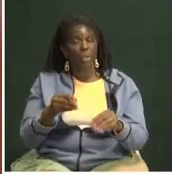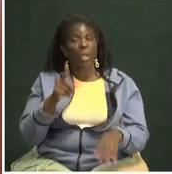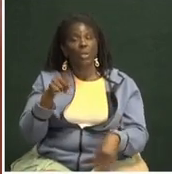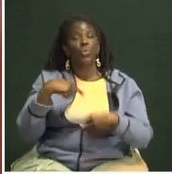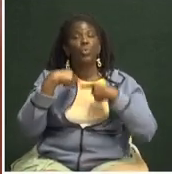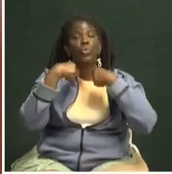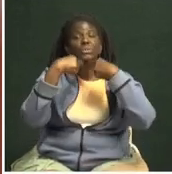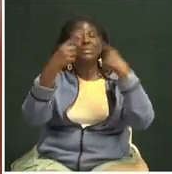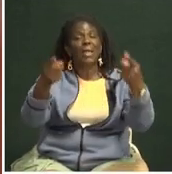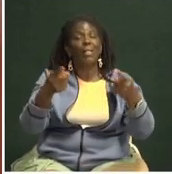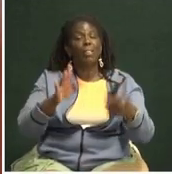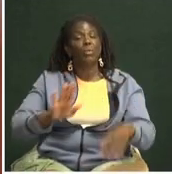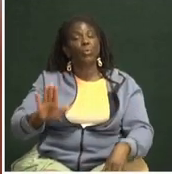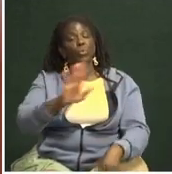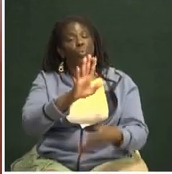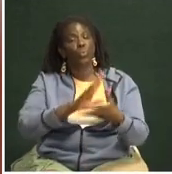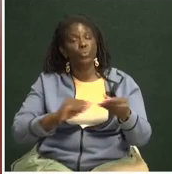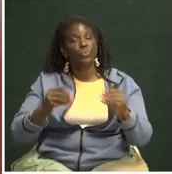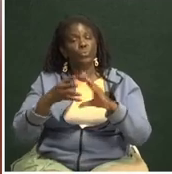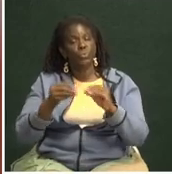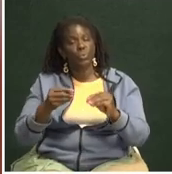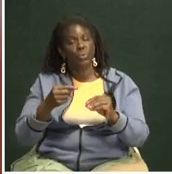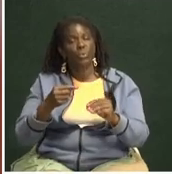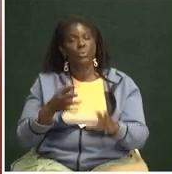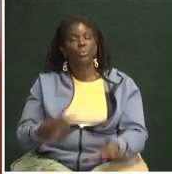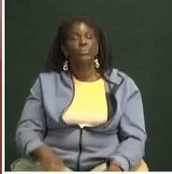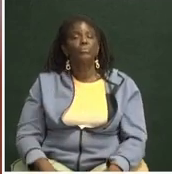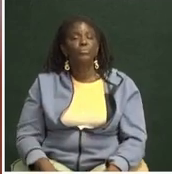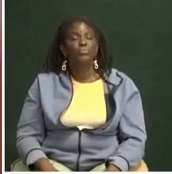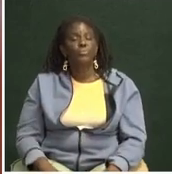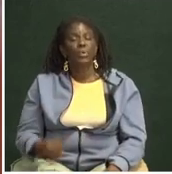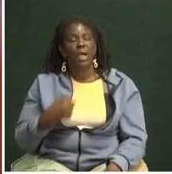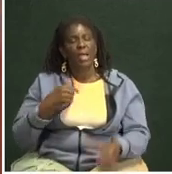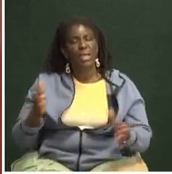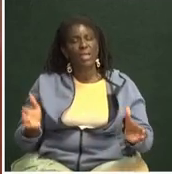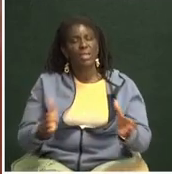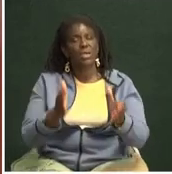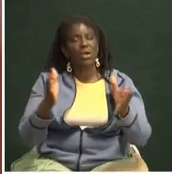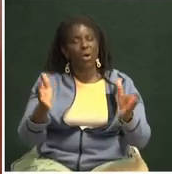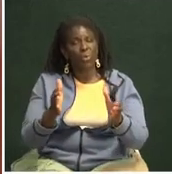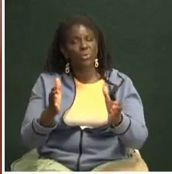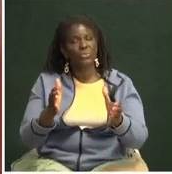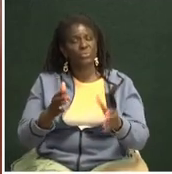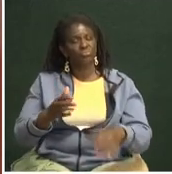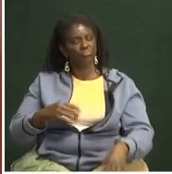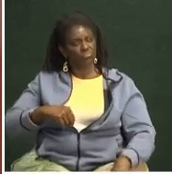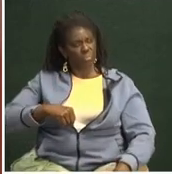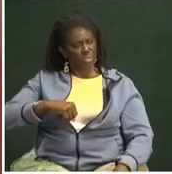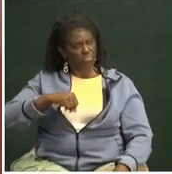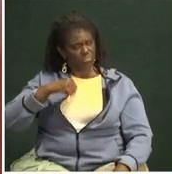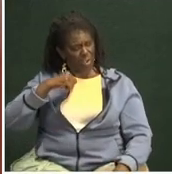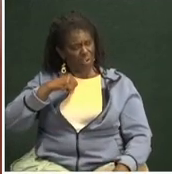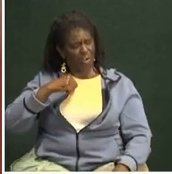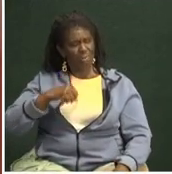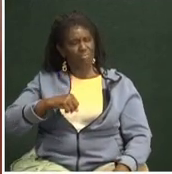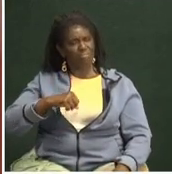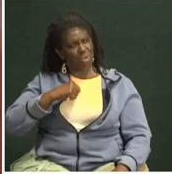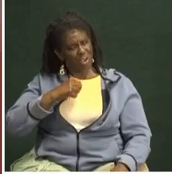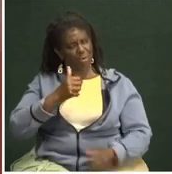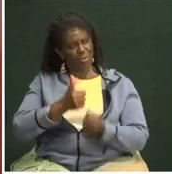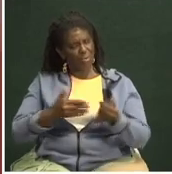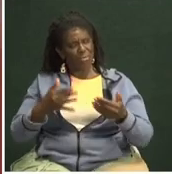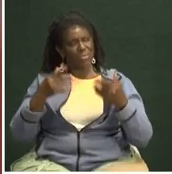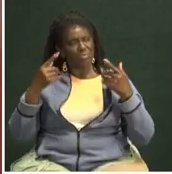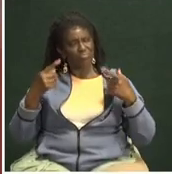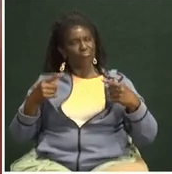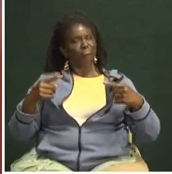your story, I ask you, I implore you to be proud. Be proud of everything you've